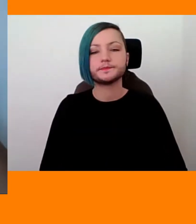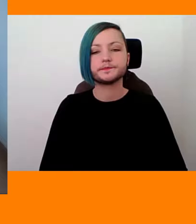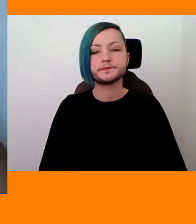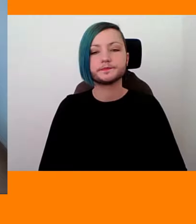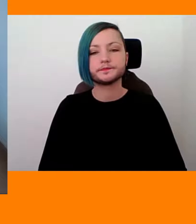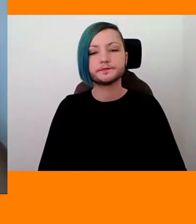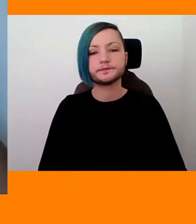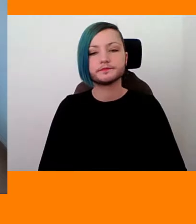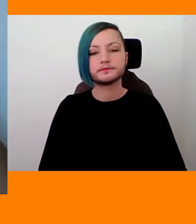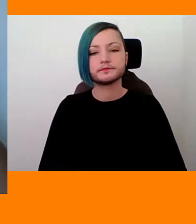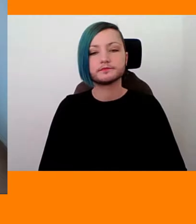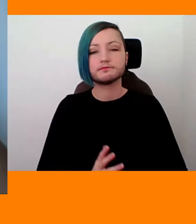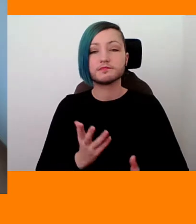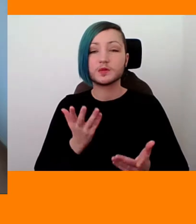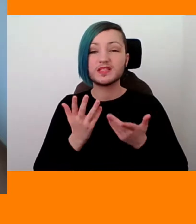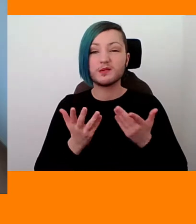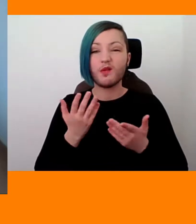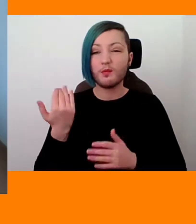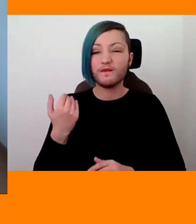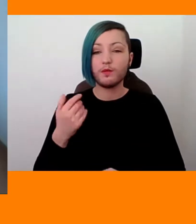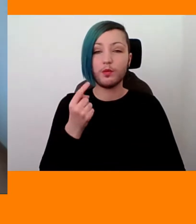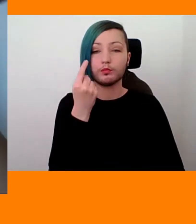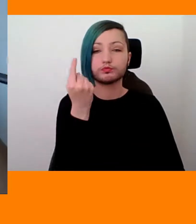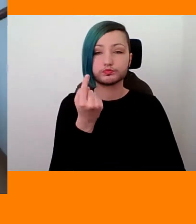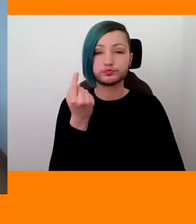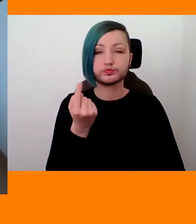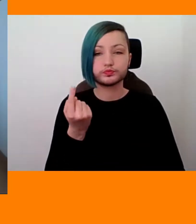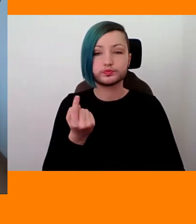So same sort of motions.